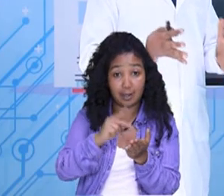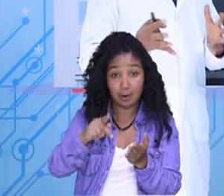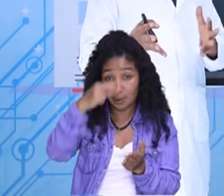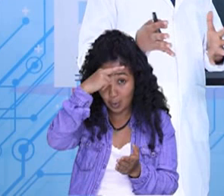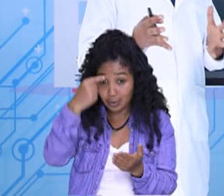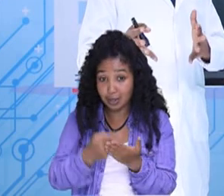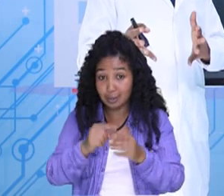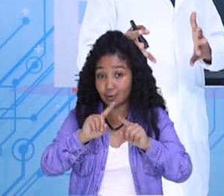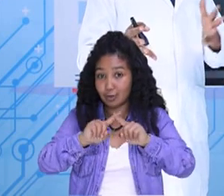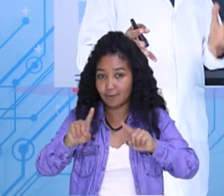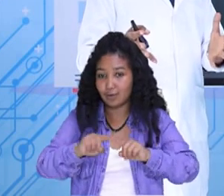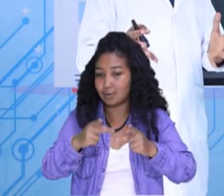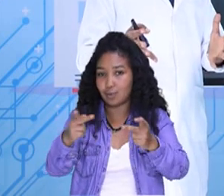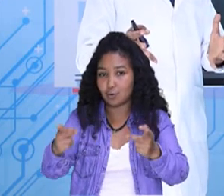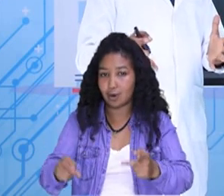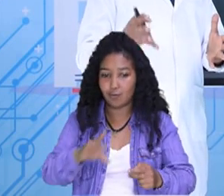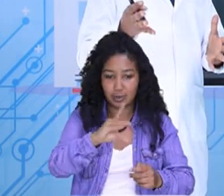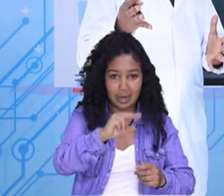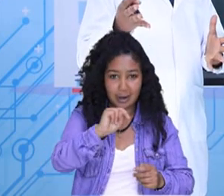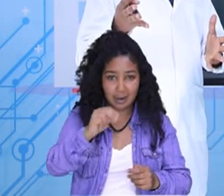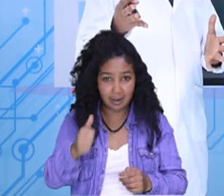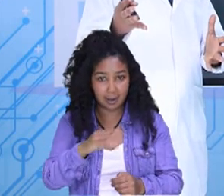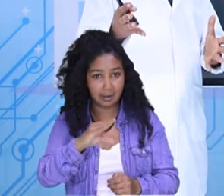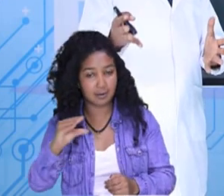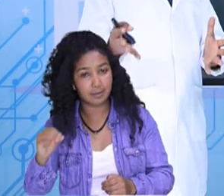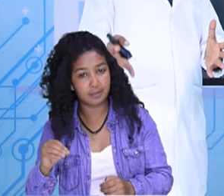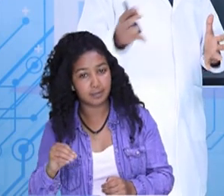there is no different site for DNA and